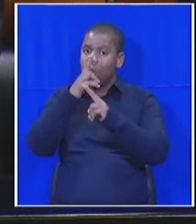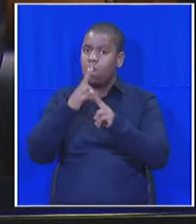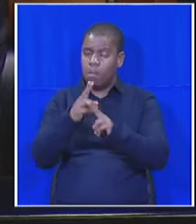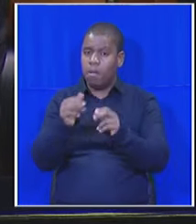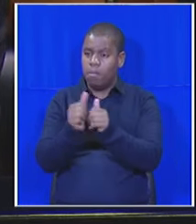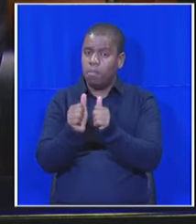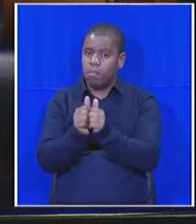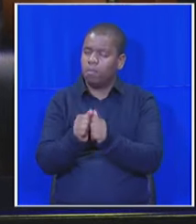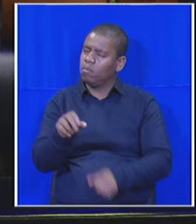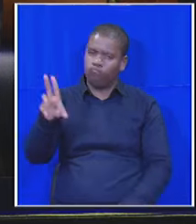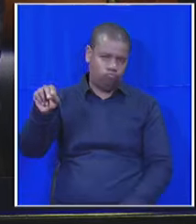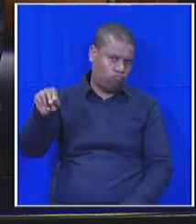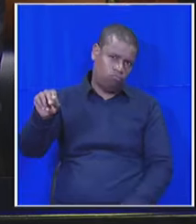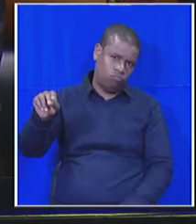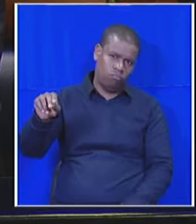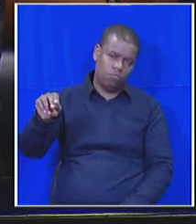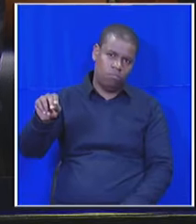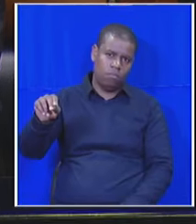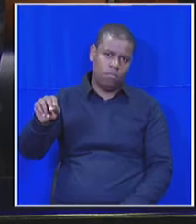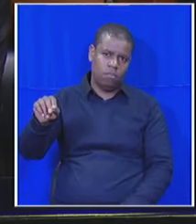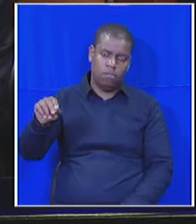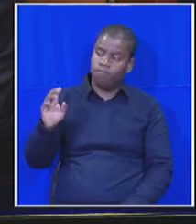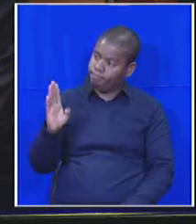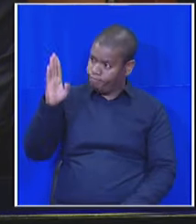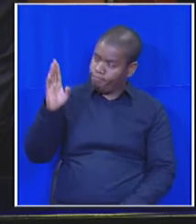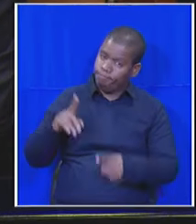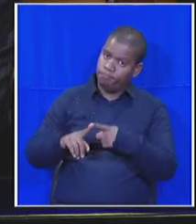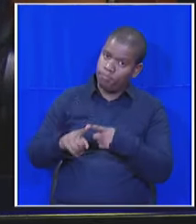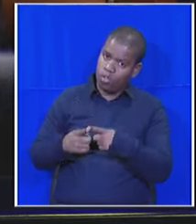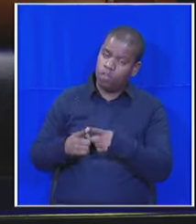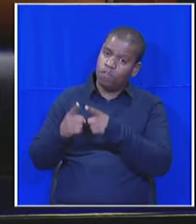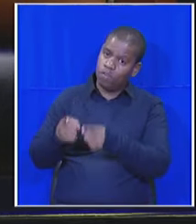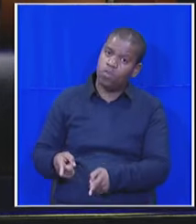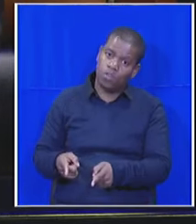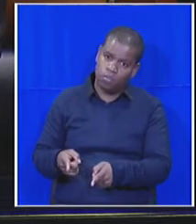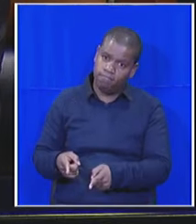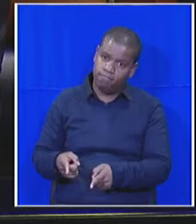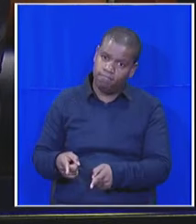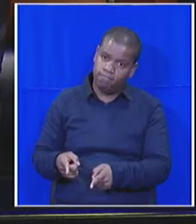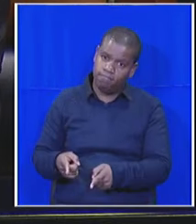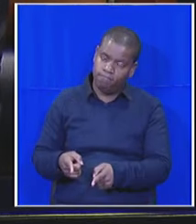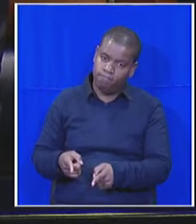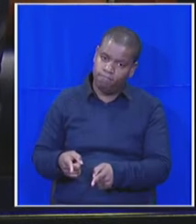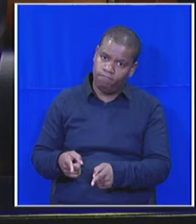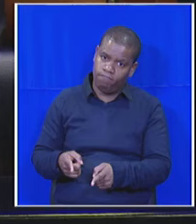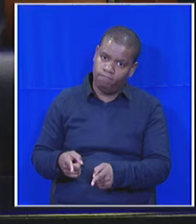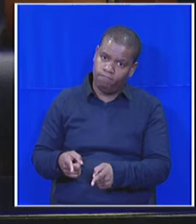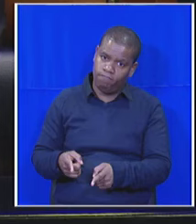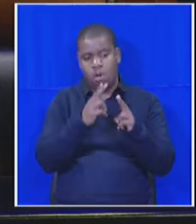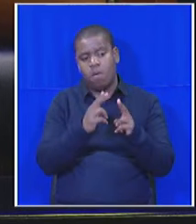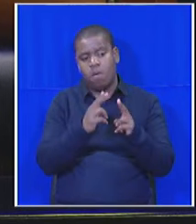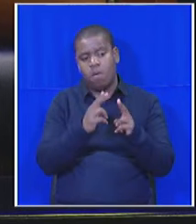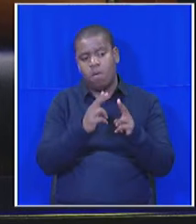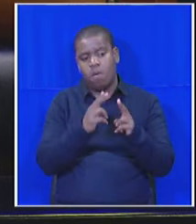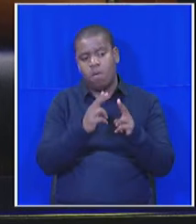Order. No. Point of order. Honourable Khadebe, sit down. Honourable Minister, you should be asked to be